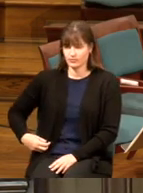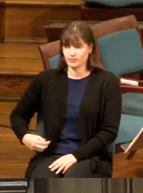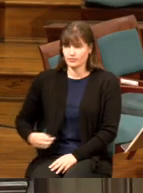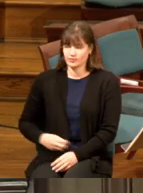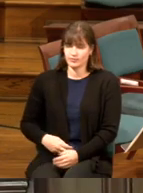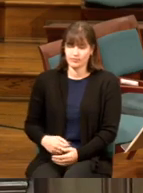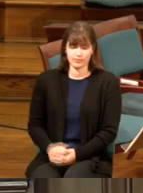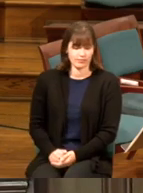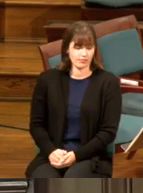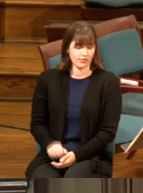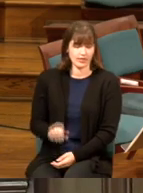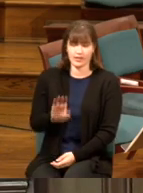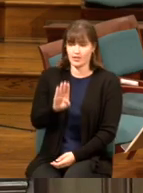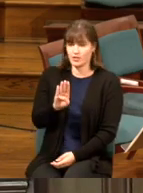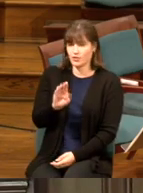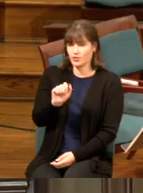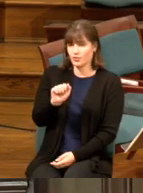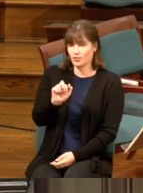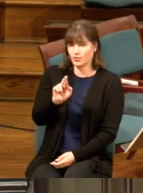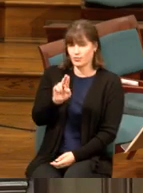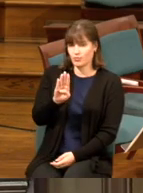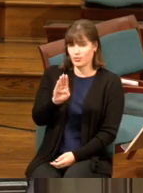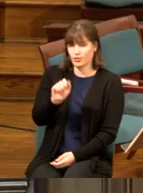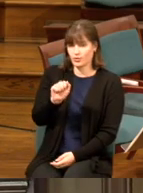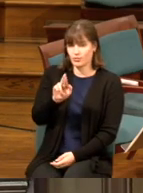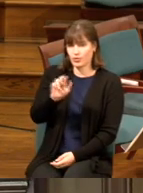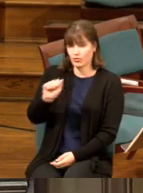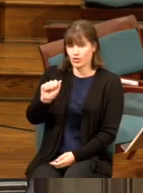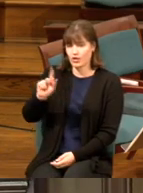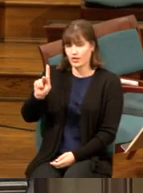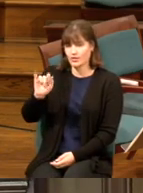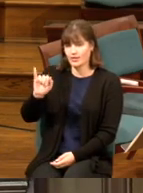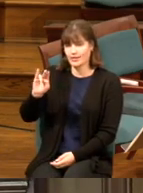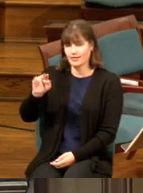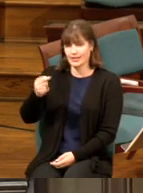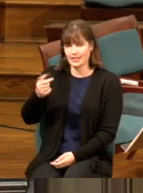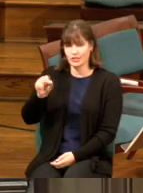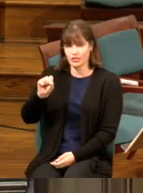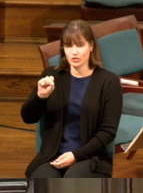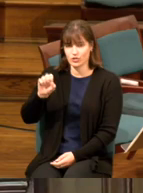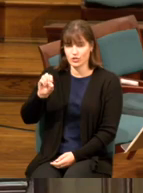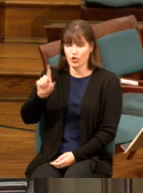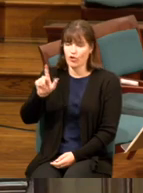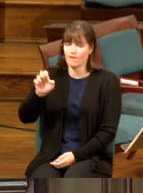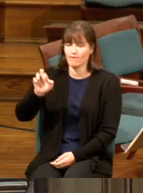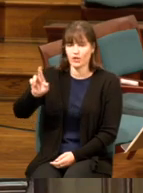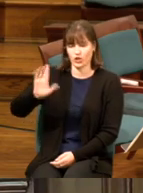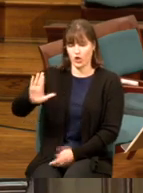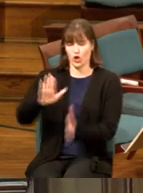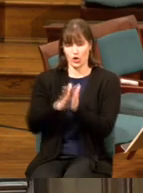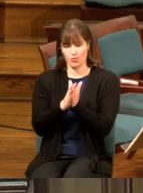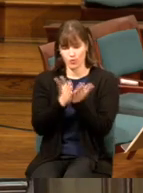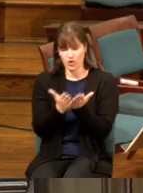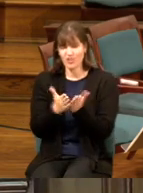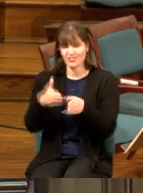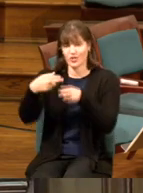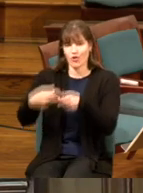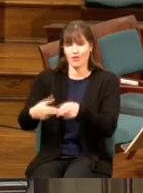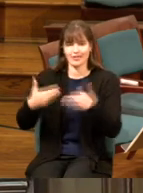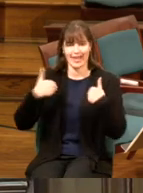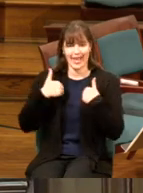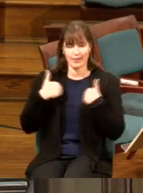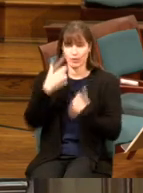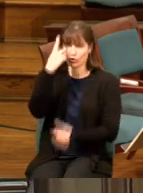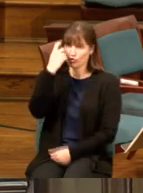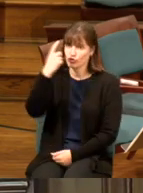In Barbara Kingsolver's novel, Animal Dreams, Hallie and Cody